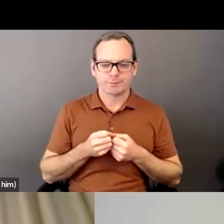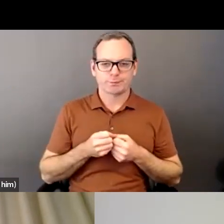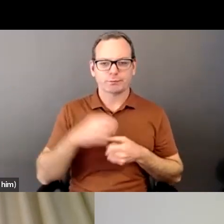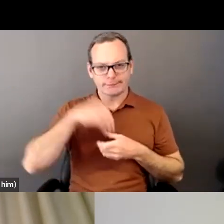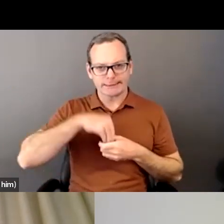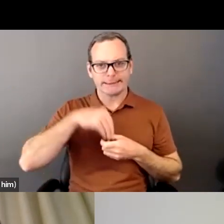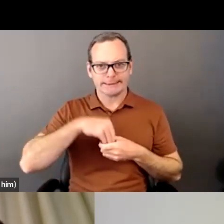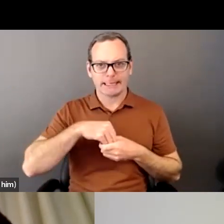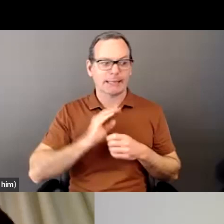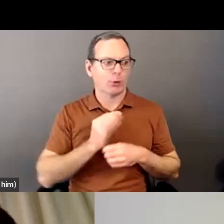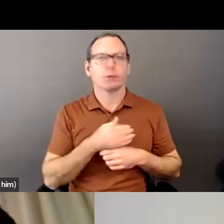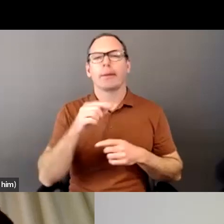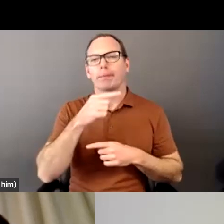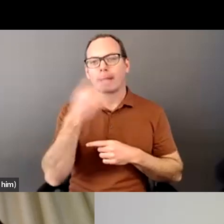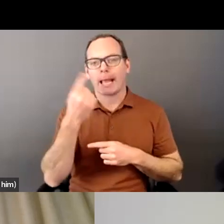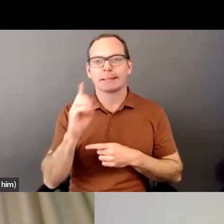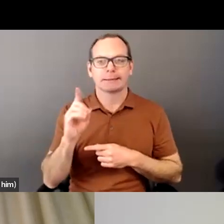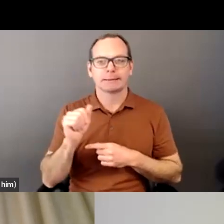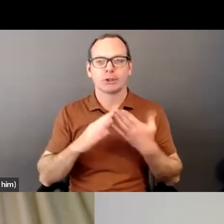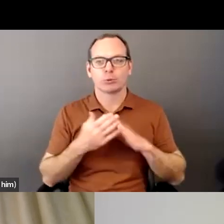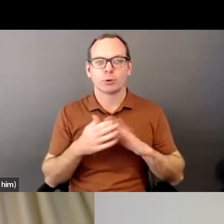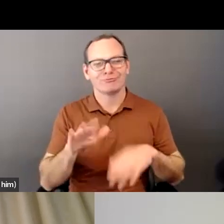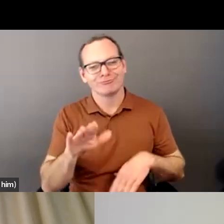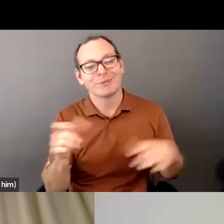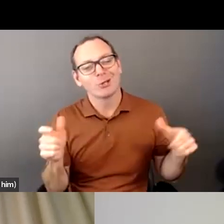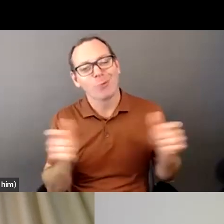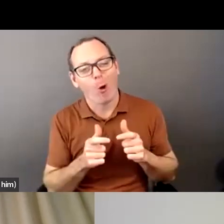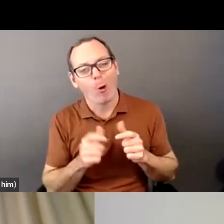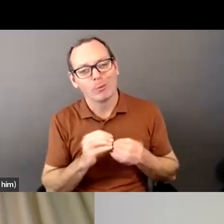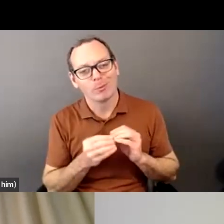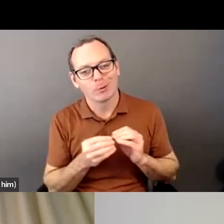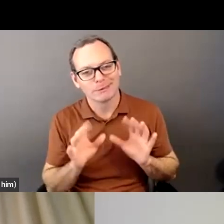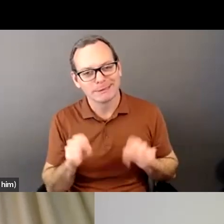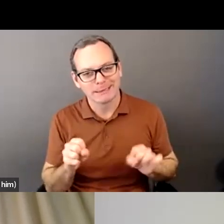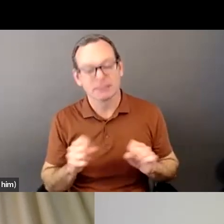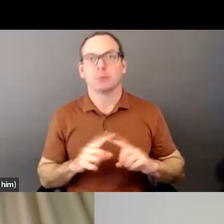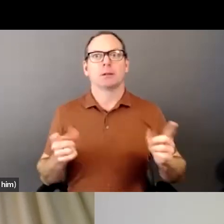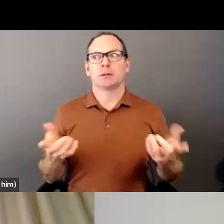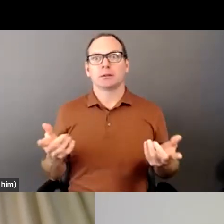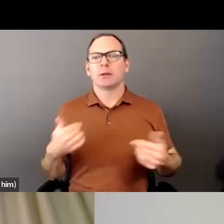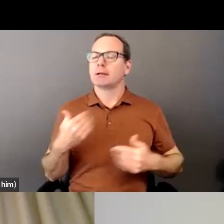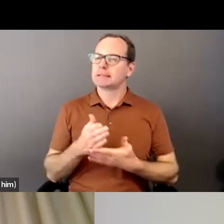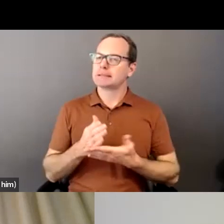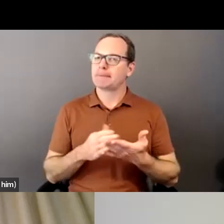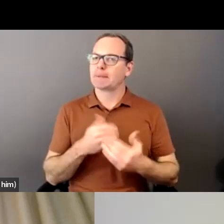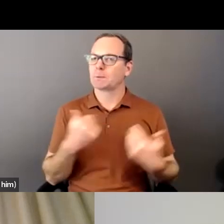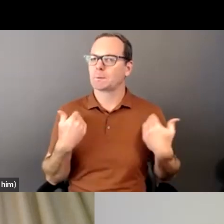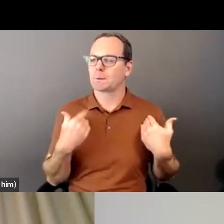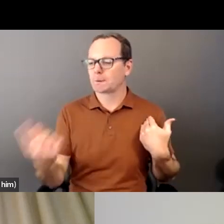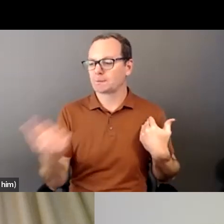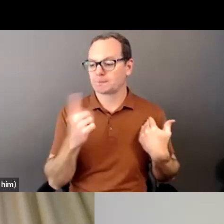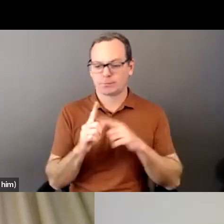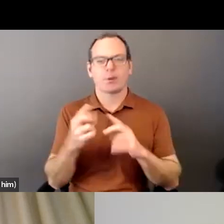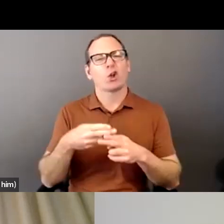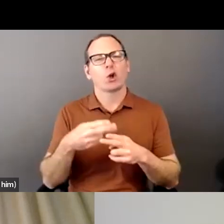Black disability community, which is quite small. So we actually had youth who were peer interviewers. So